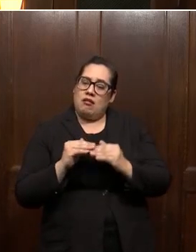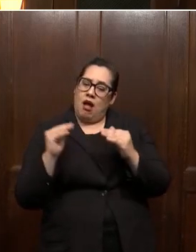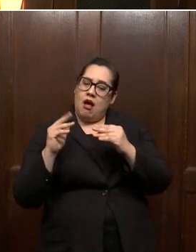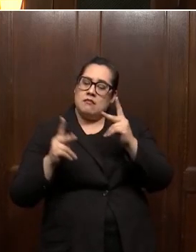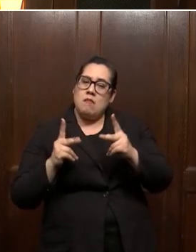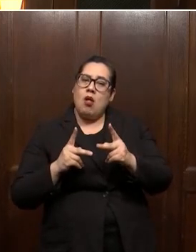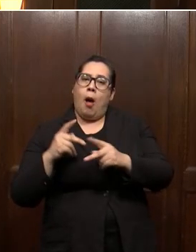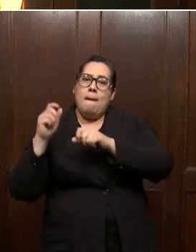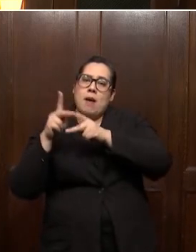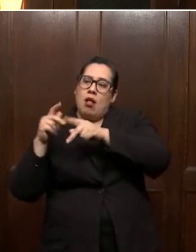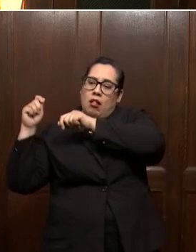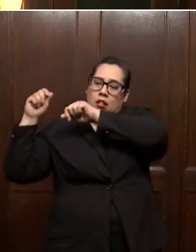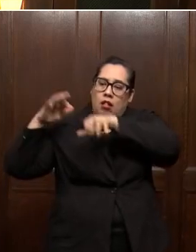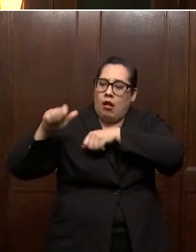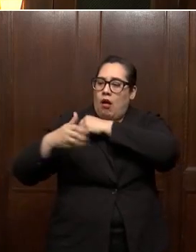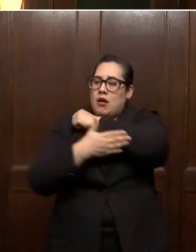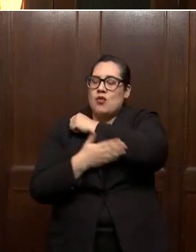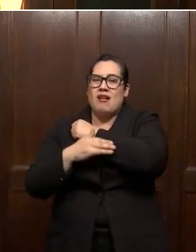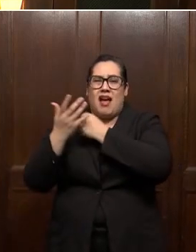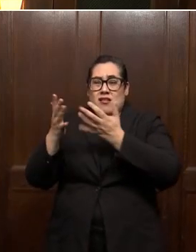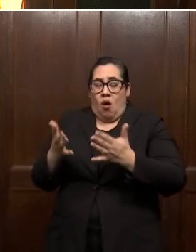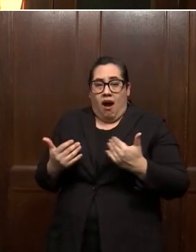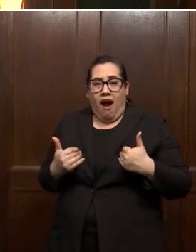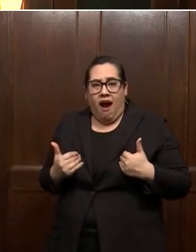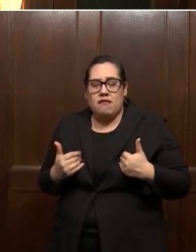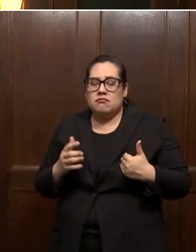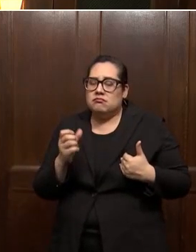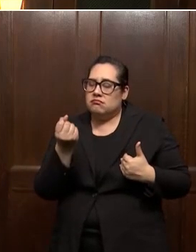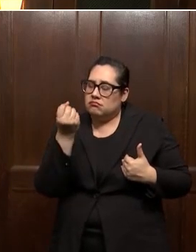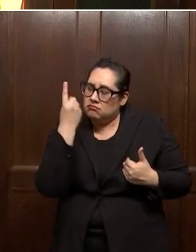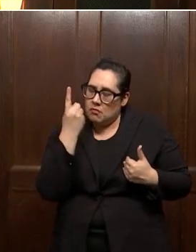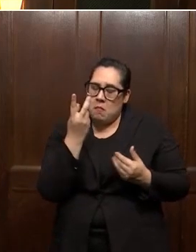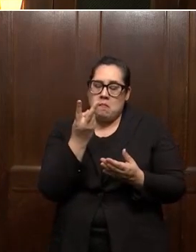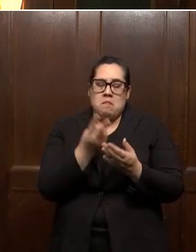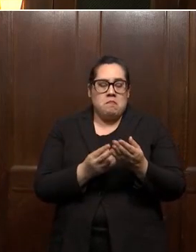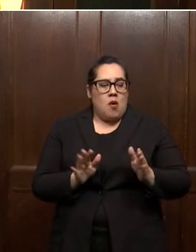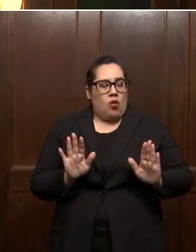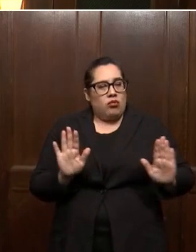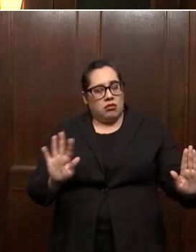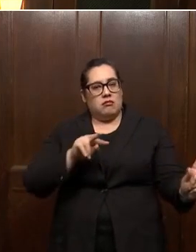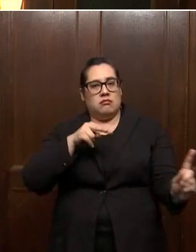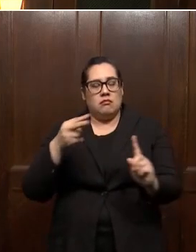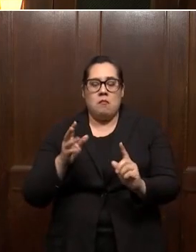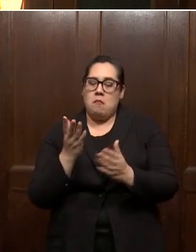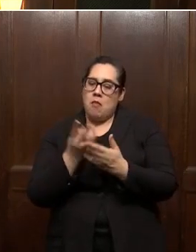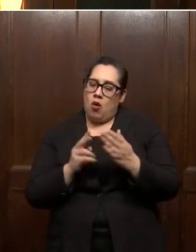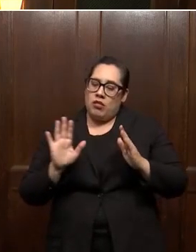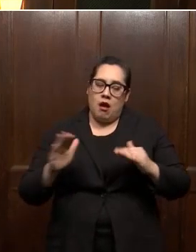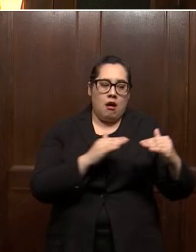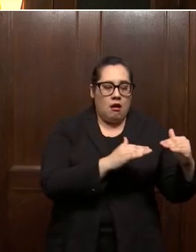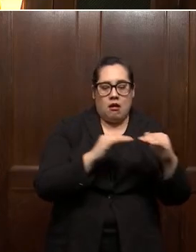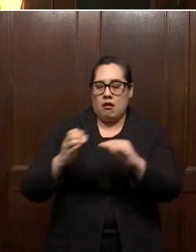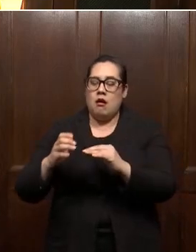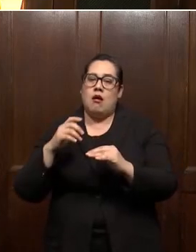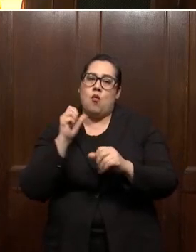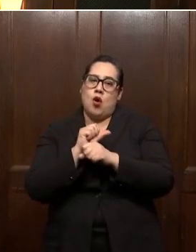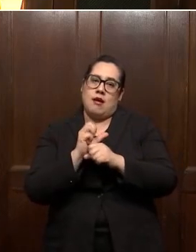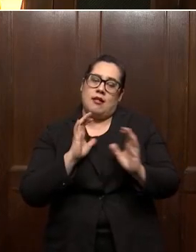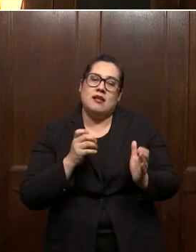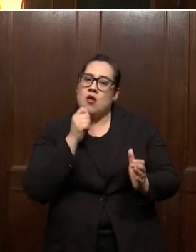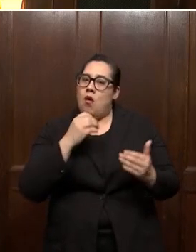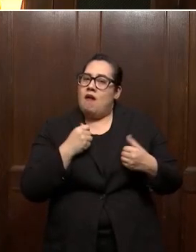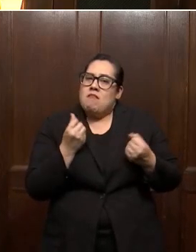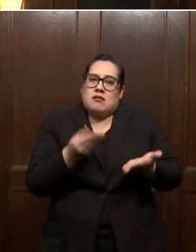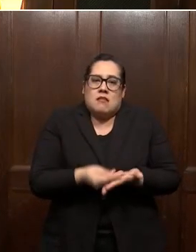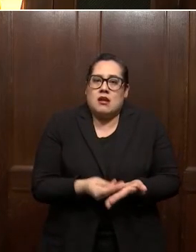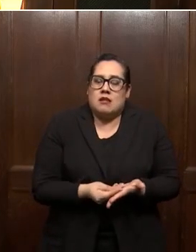immigrants, and that's all they have? I'm absolutely sympathetic to both of those classes of folks who are working class who don't have